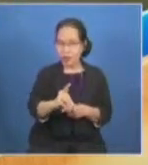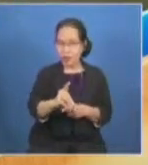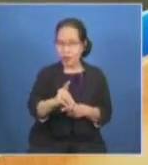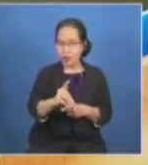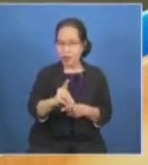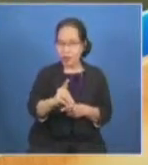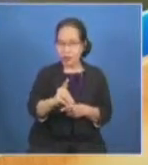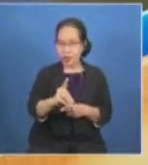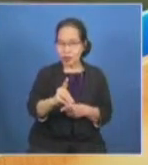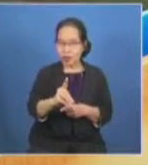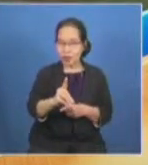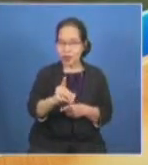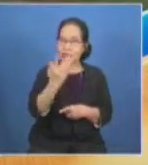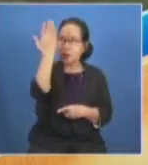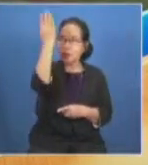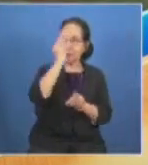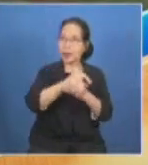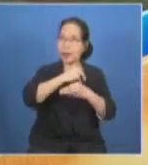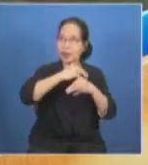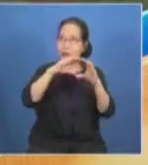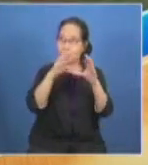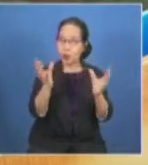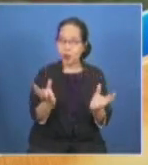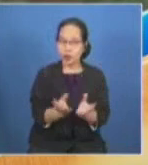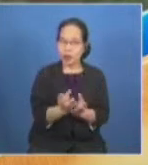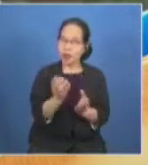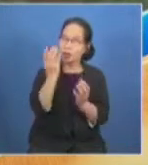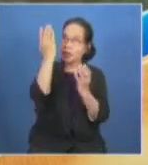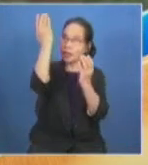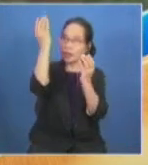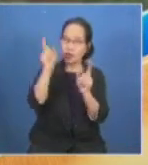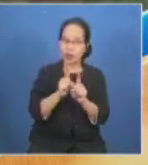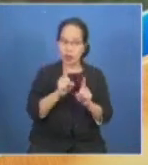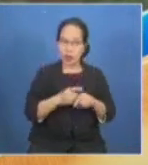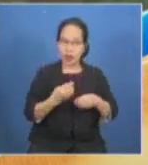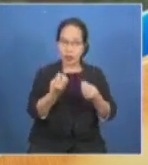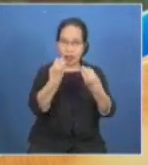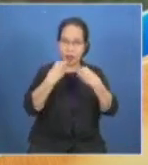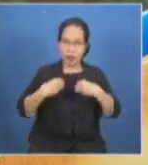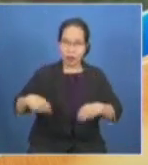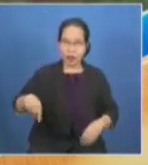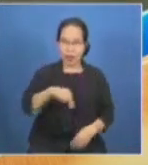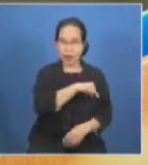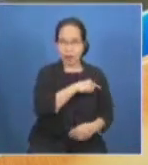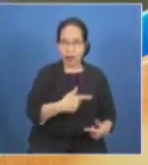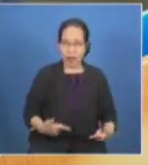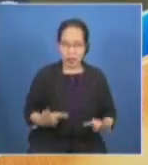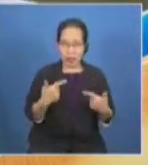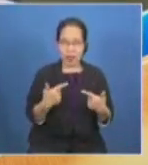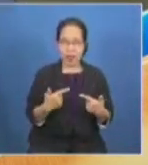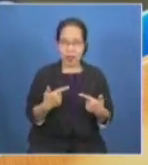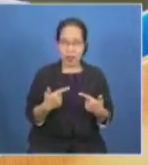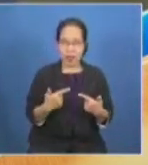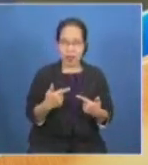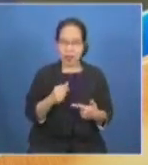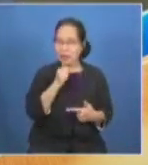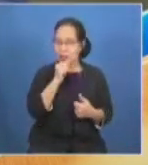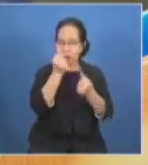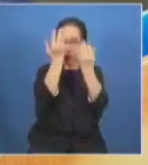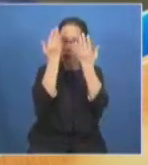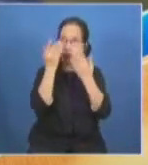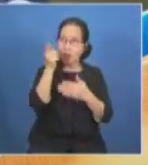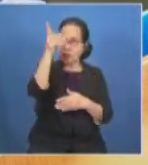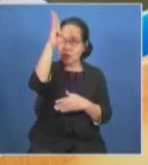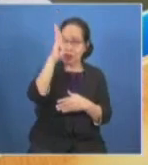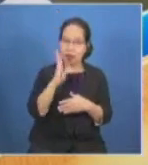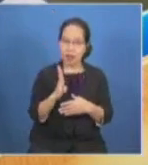direction in life. Well, He's the one who created the earth and gave us our lives. If we don't obey